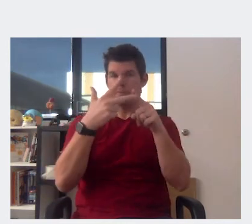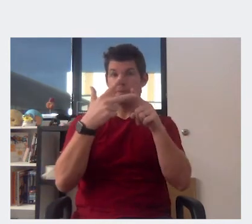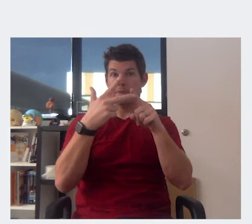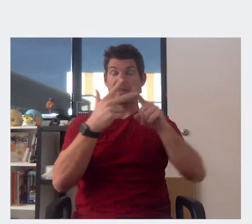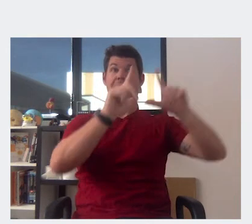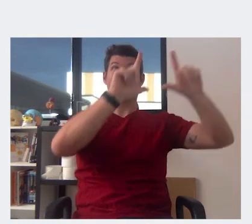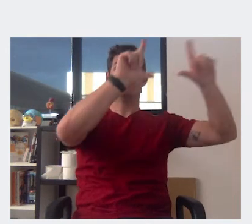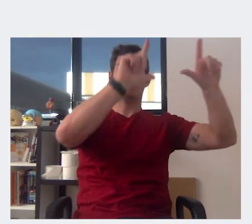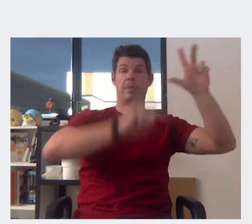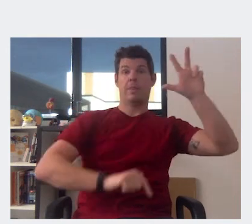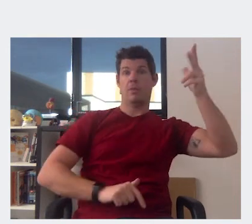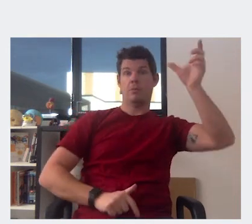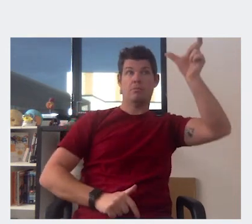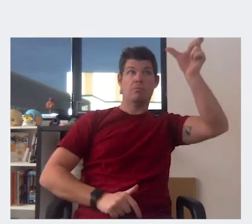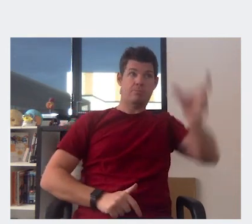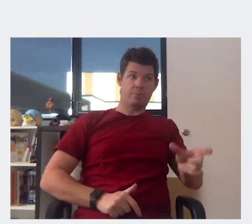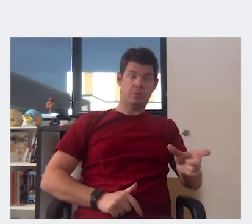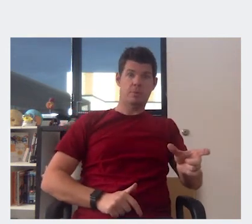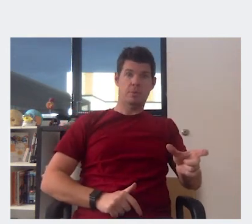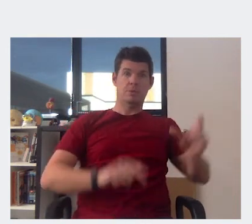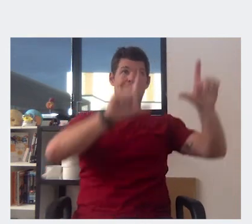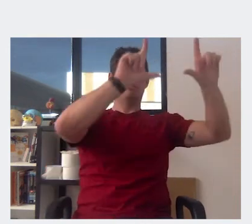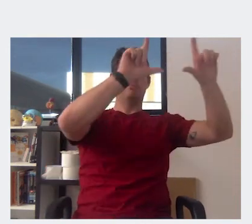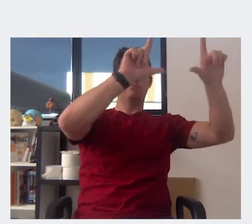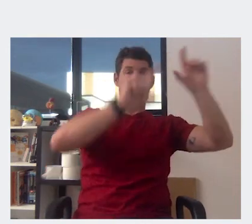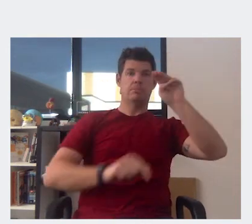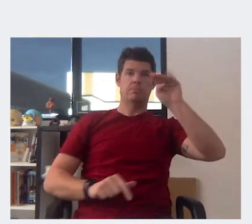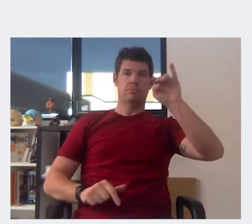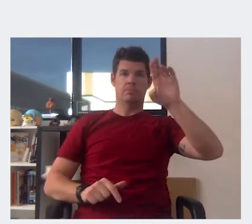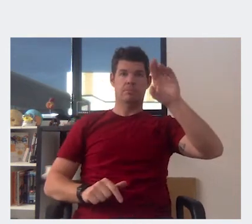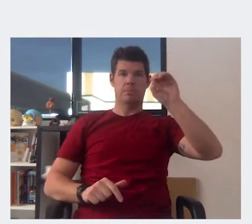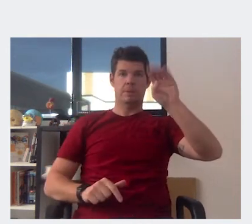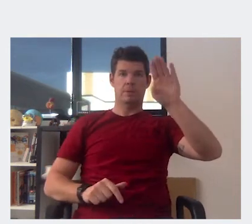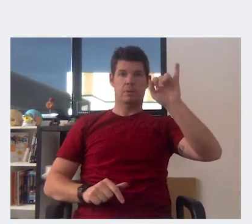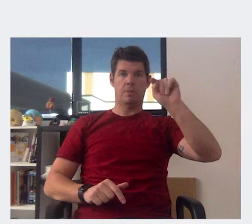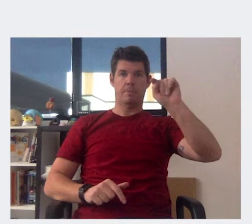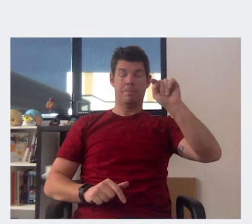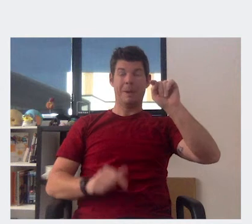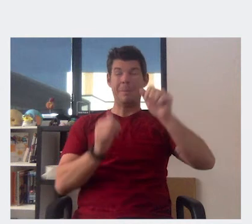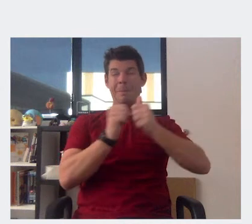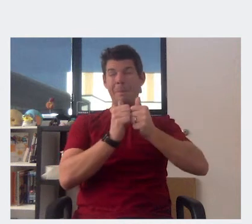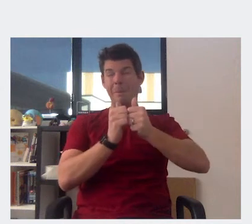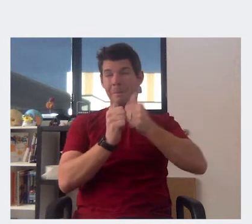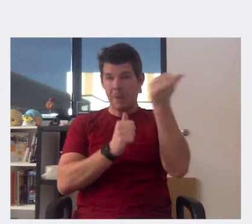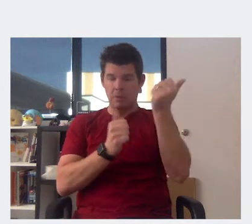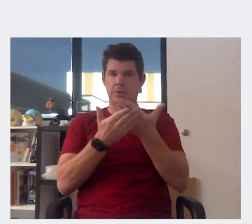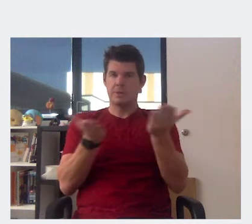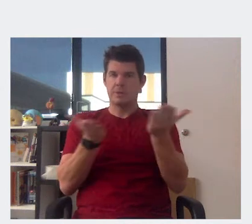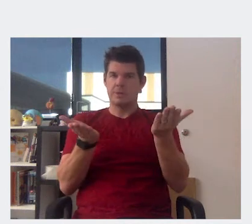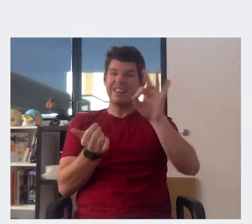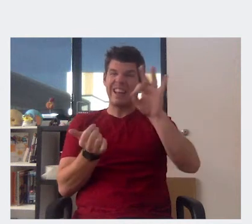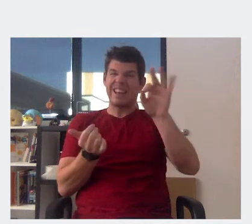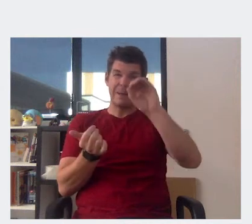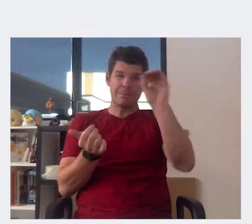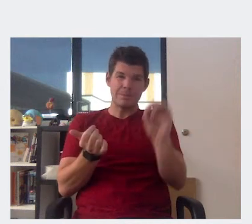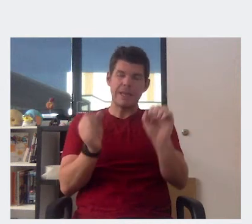actually do if we had the microbit to download to. We can do 99% of the stuff without even having the microbit. So we'll see the results